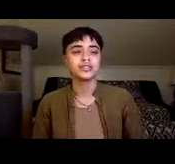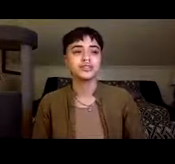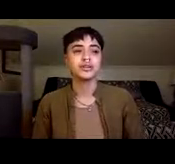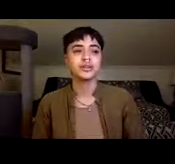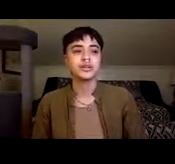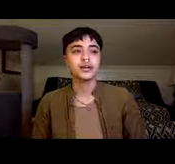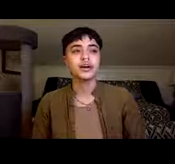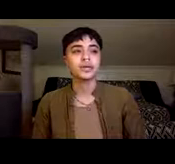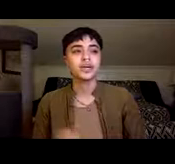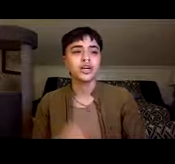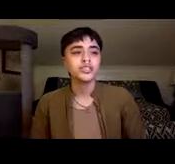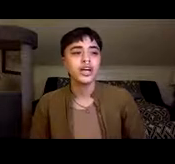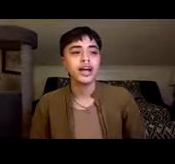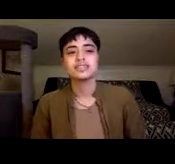into